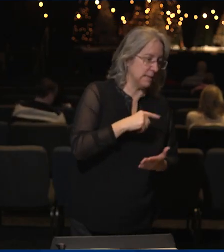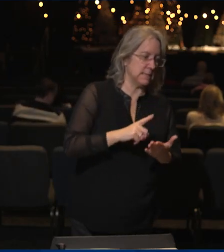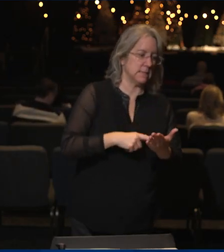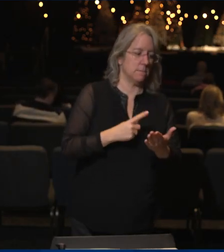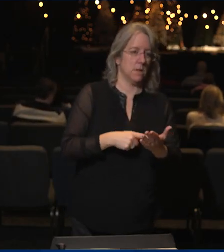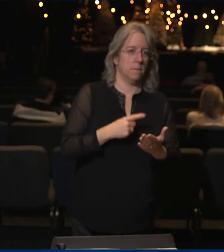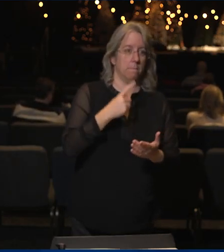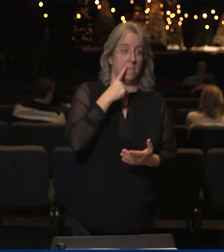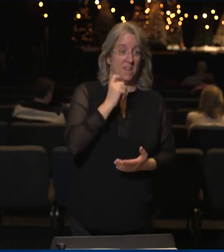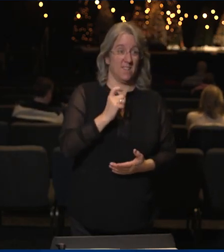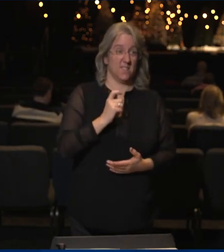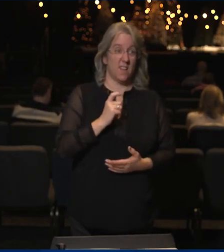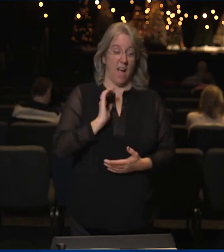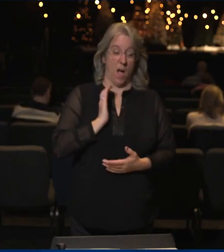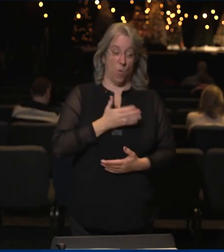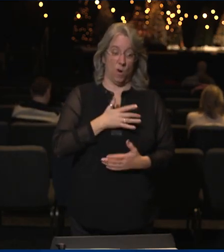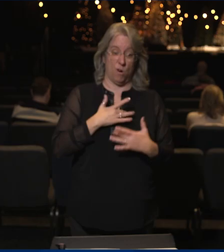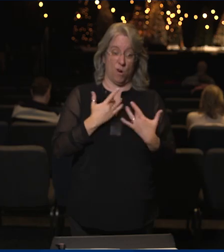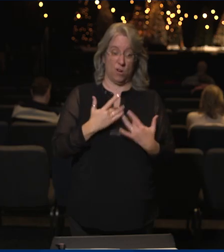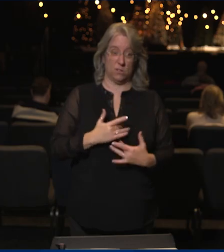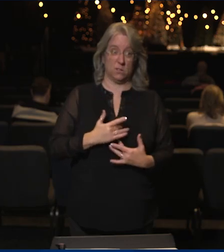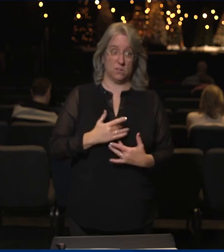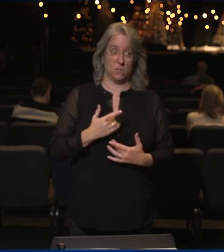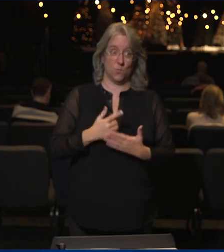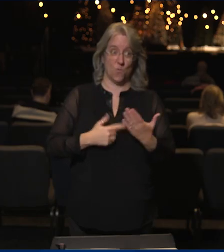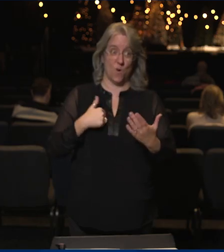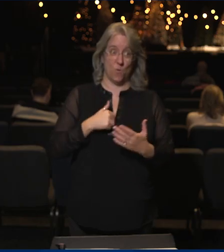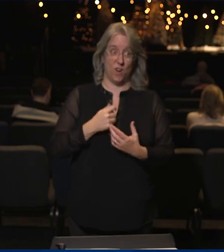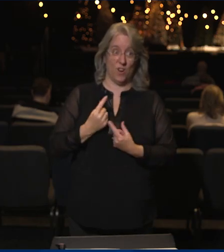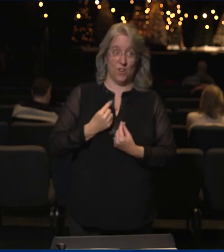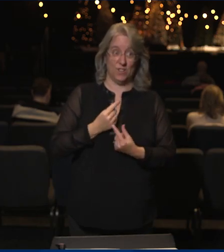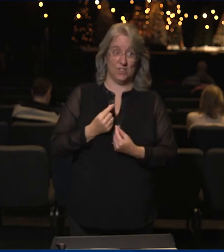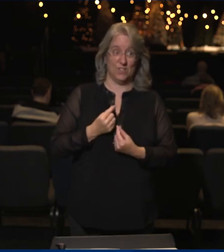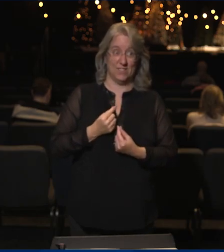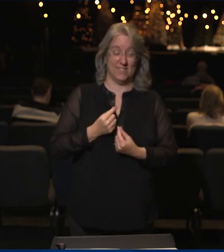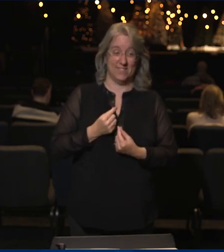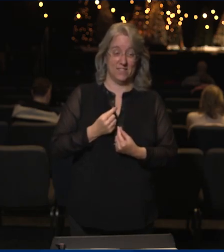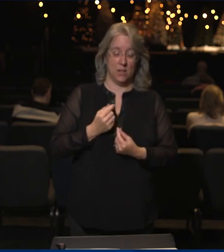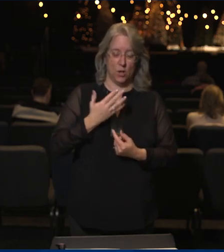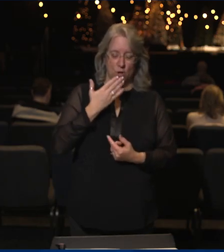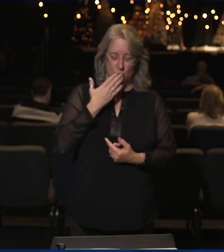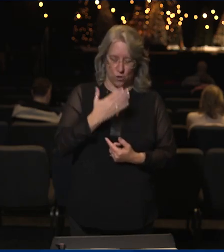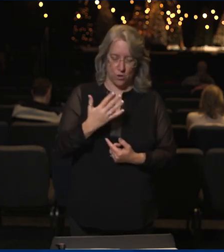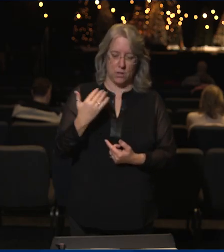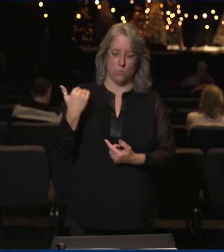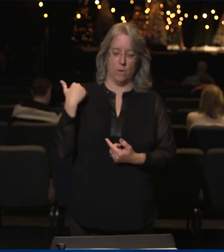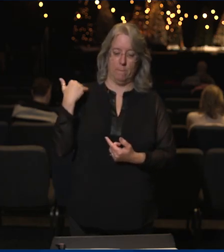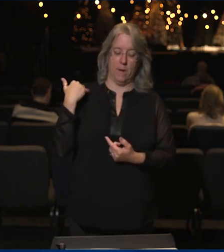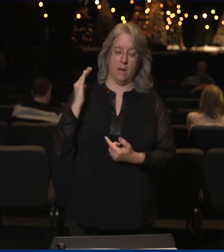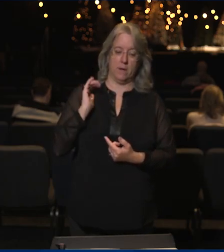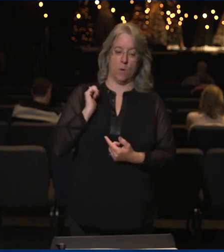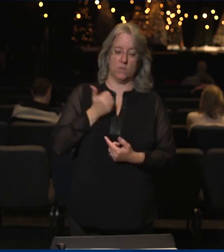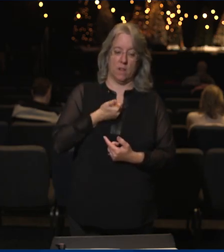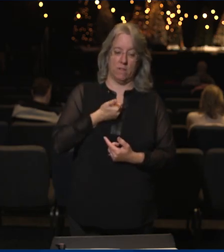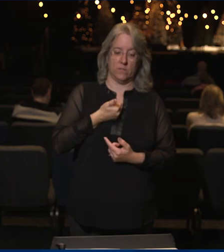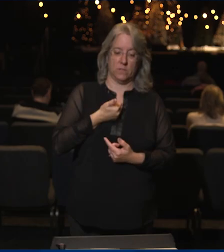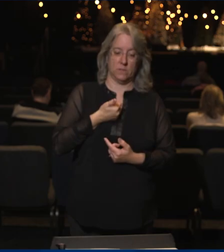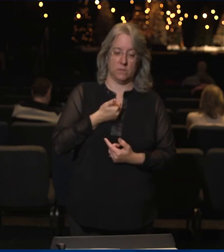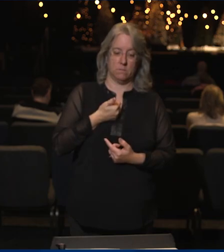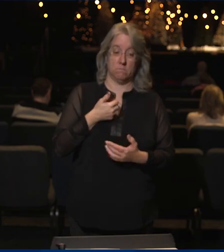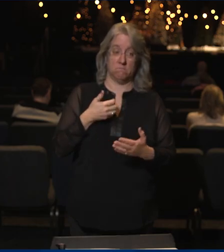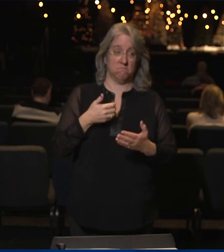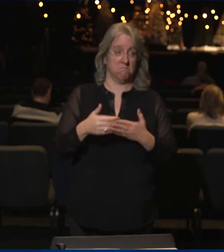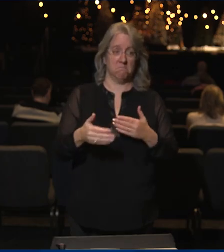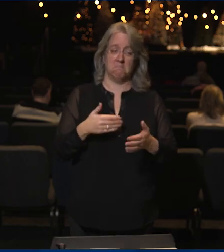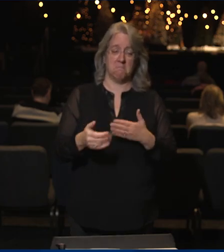because of the conditions of our hearts. And so it's a good thing to remind ourselves and to remember that despite